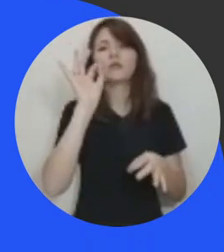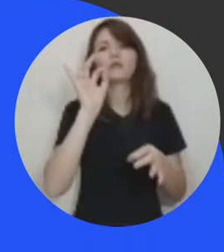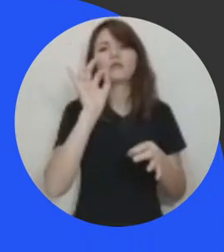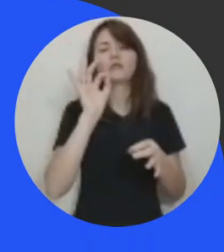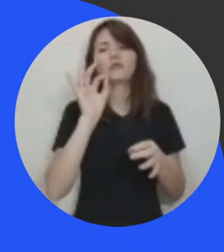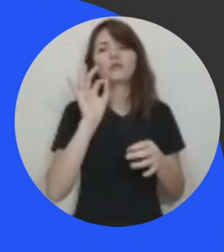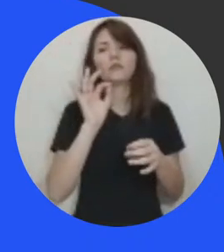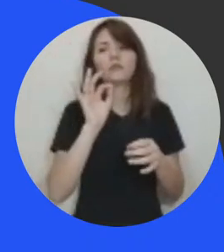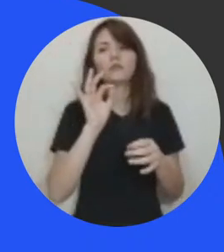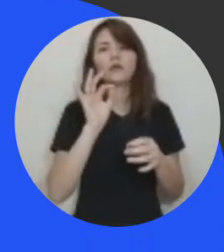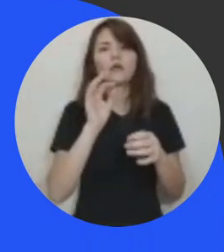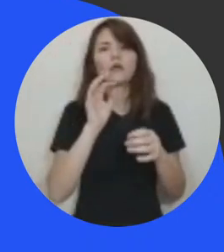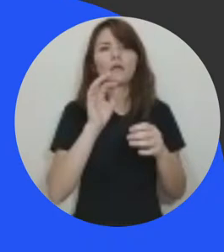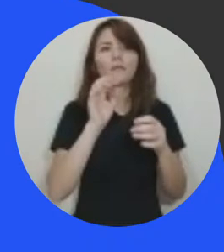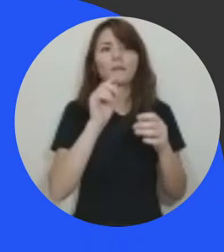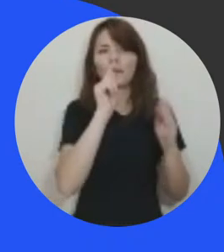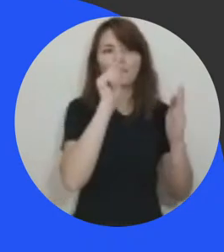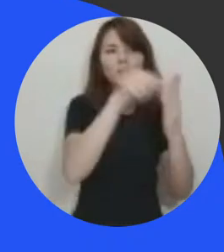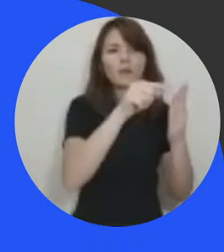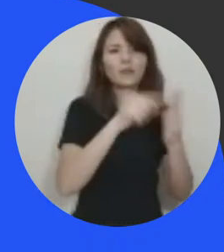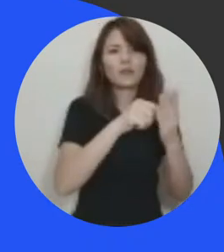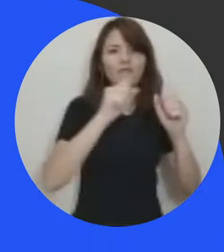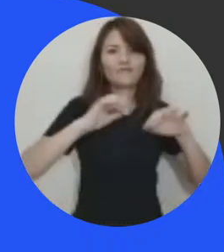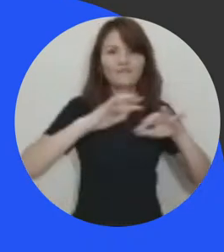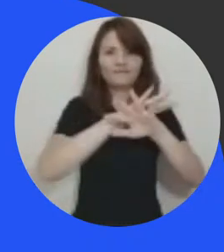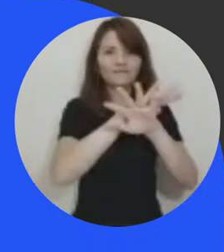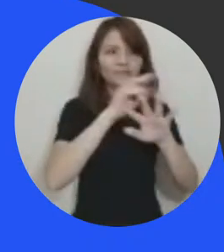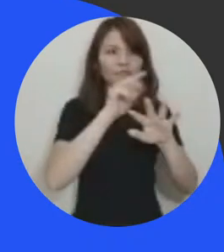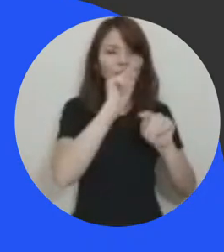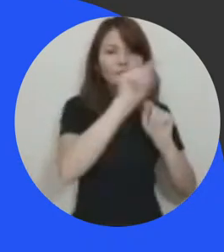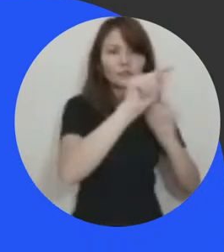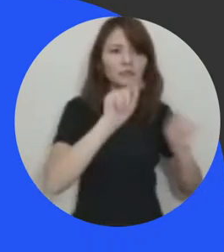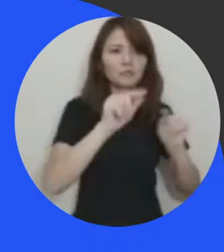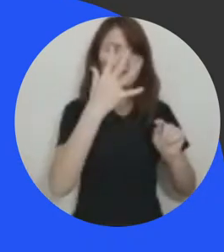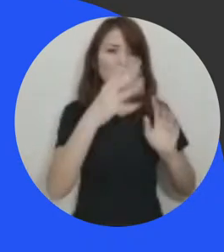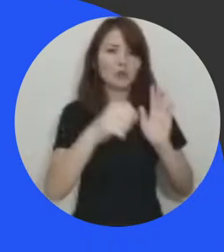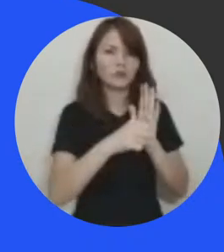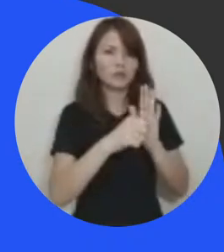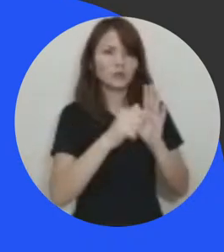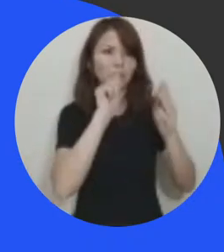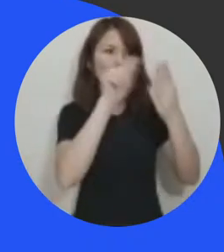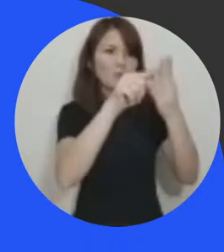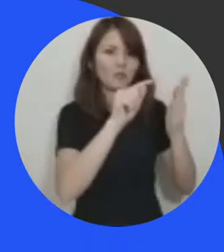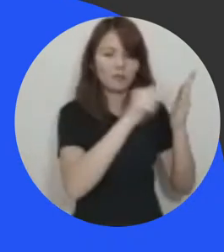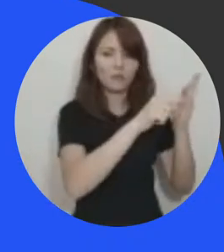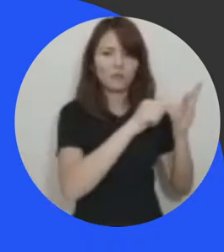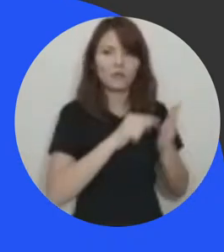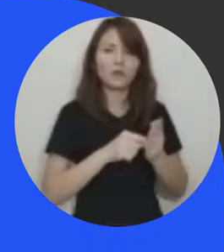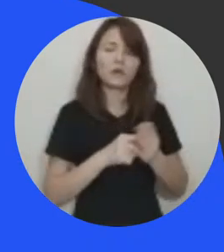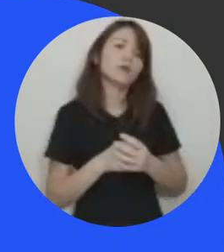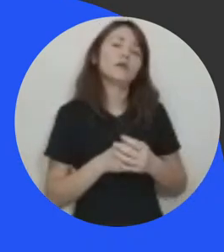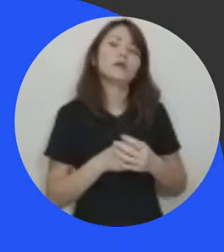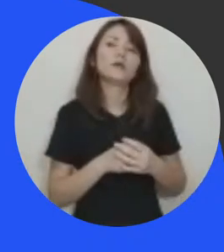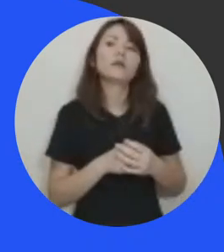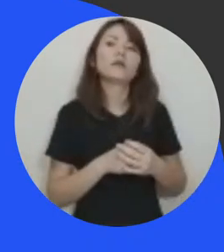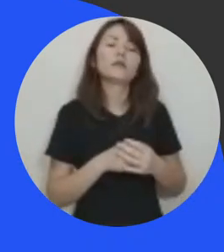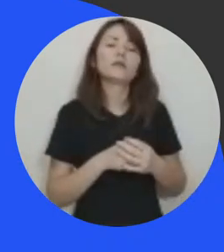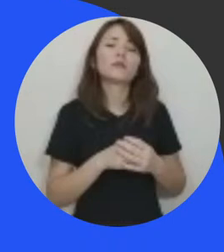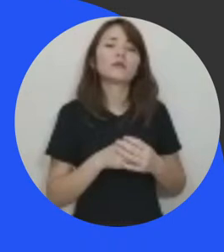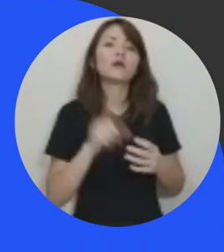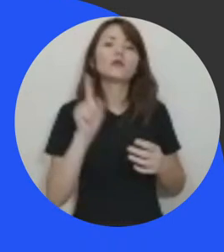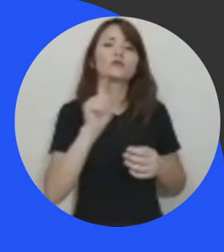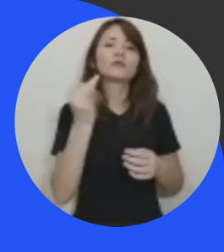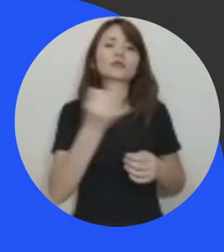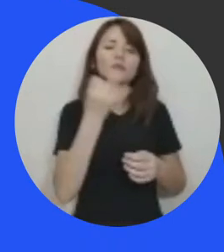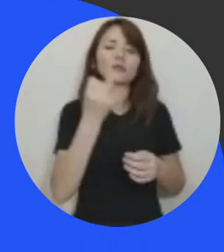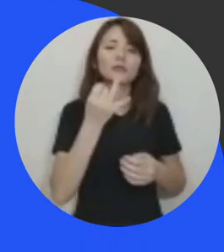trees. And that's interesting because that's the sort of signature which says this isn't a sort of